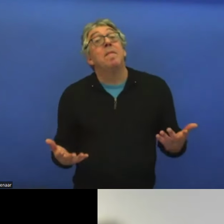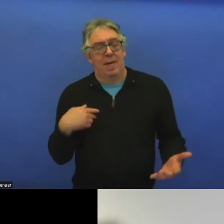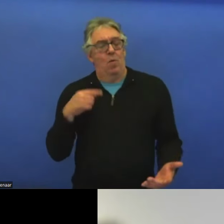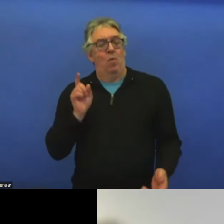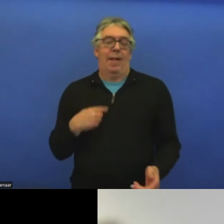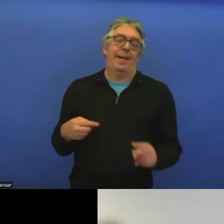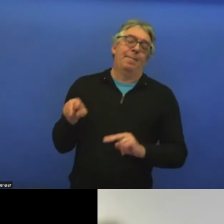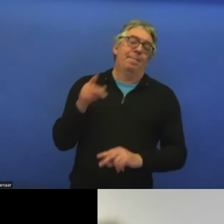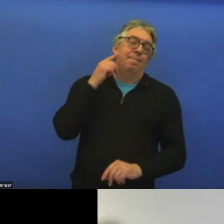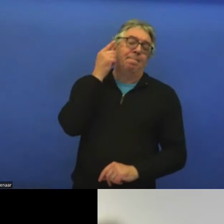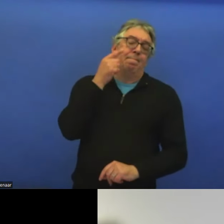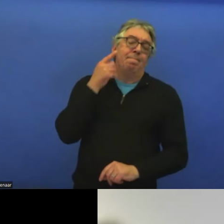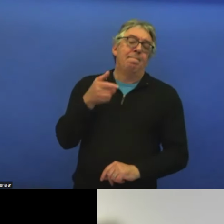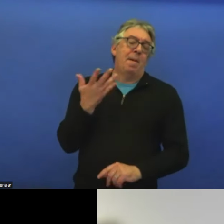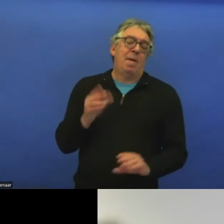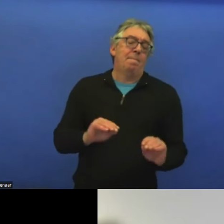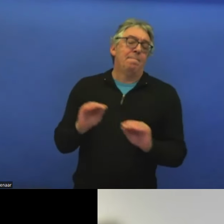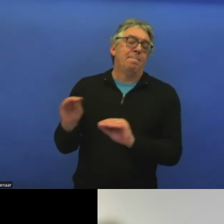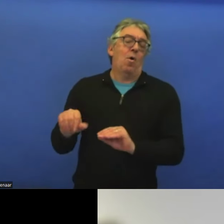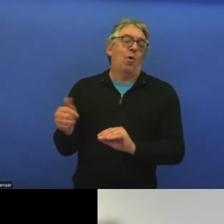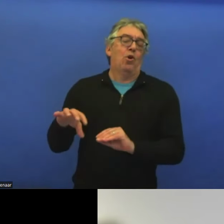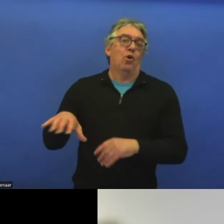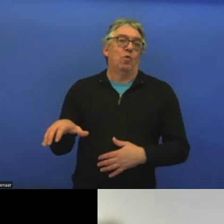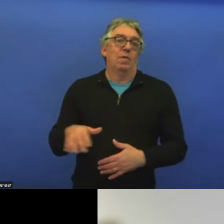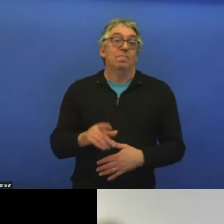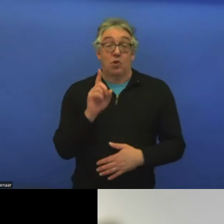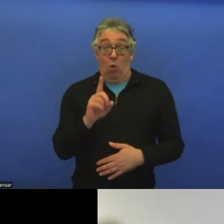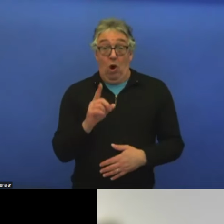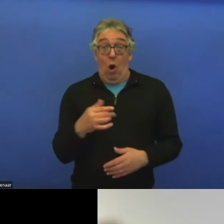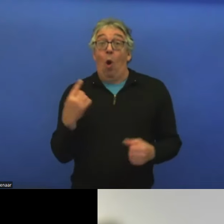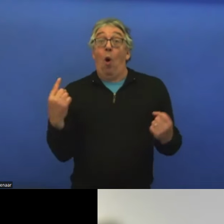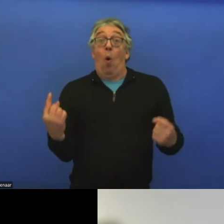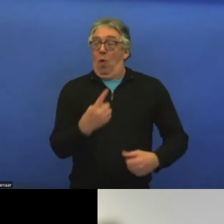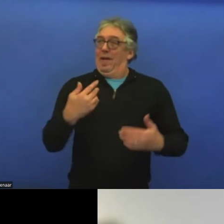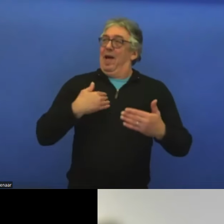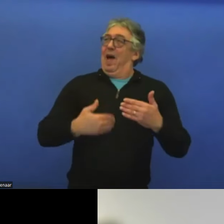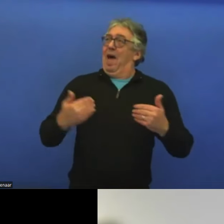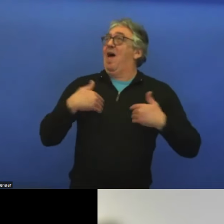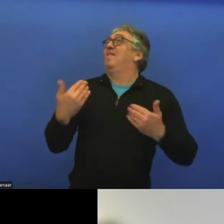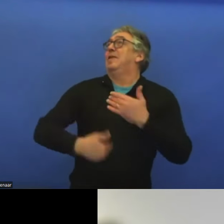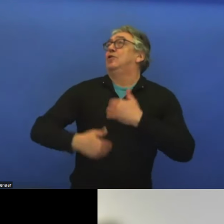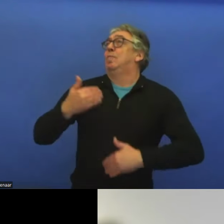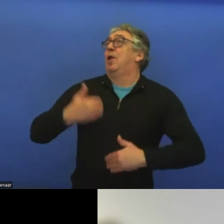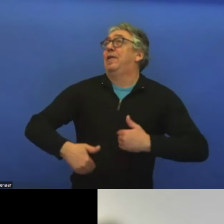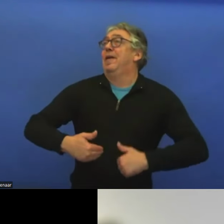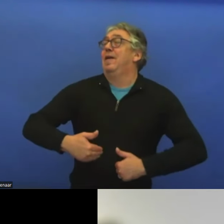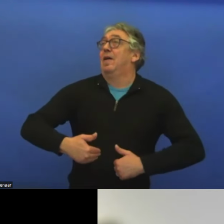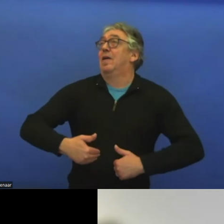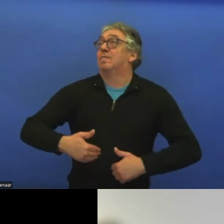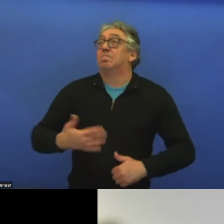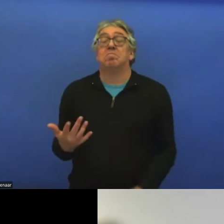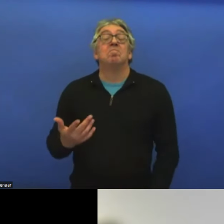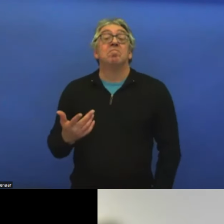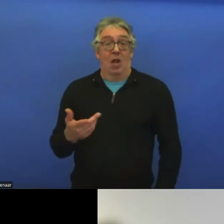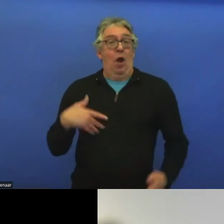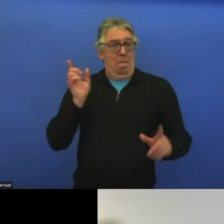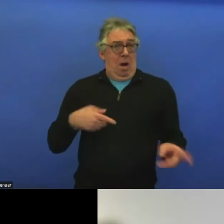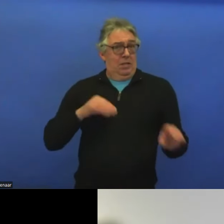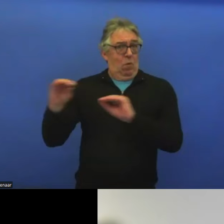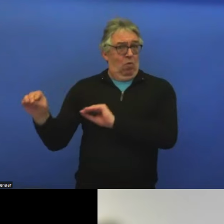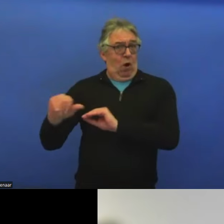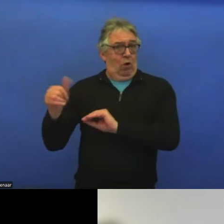right to be resettled, but this is something that will be considered depending on where you are, the kind of disability you have,